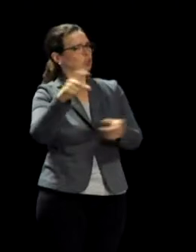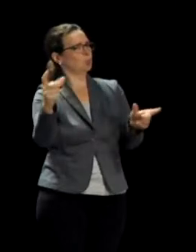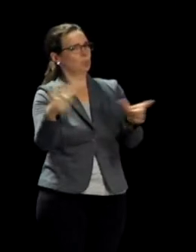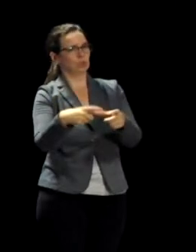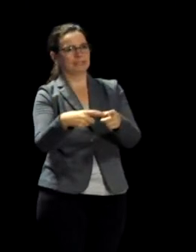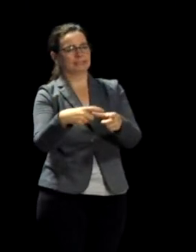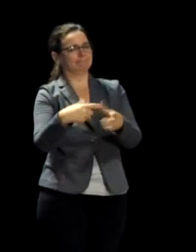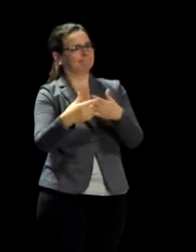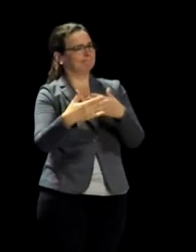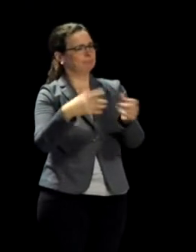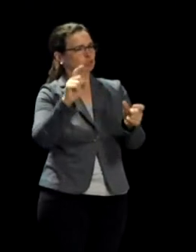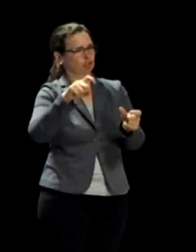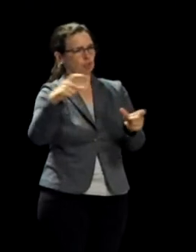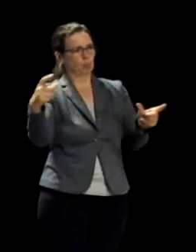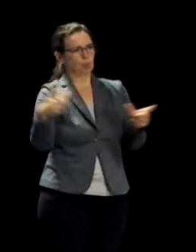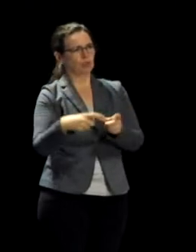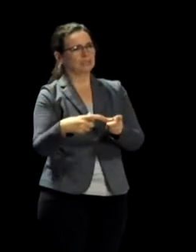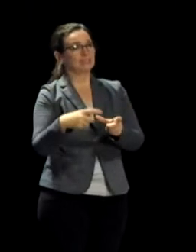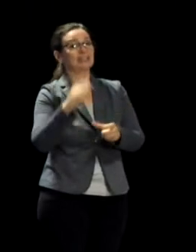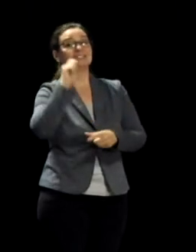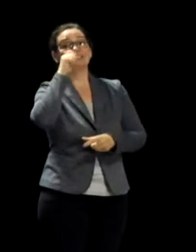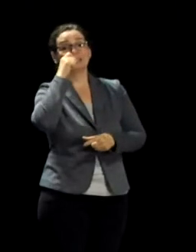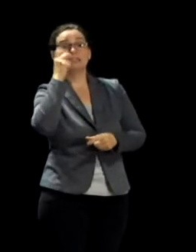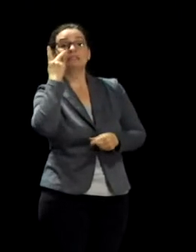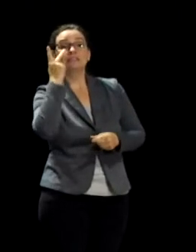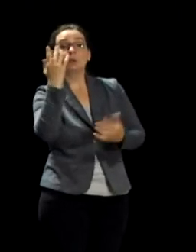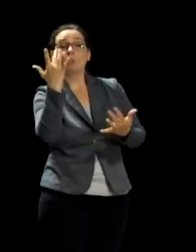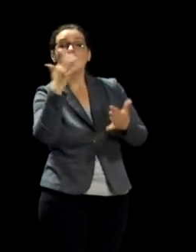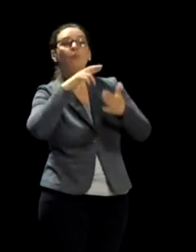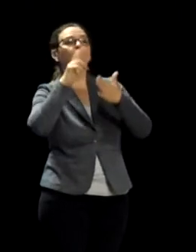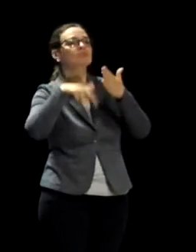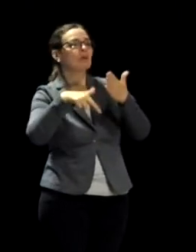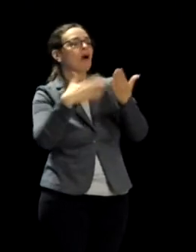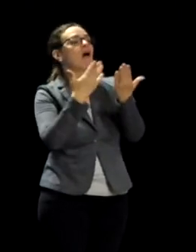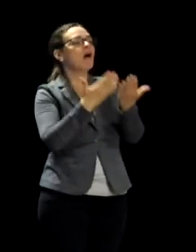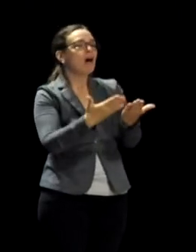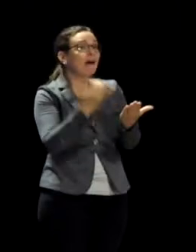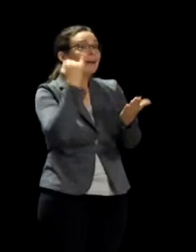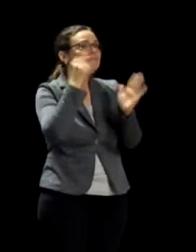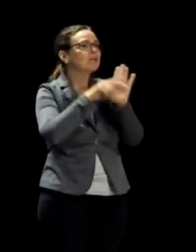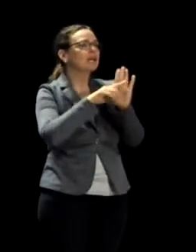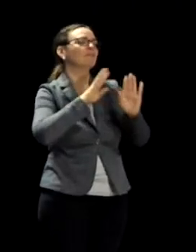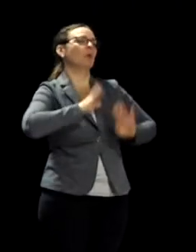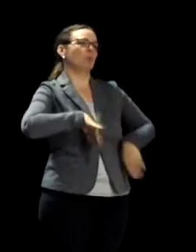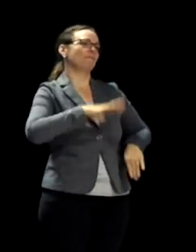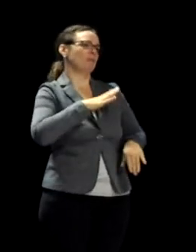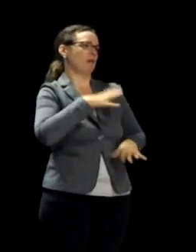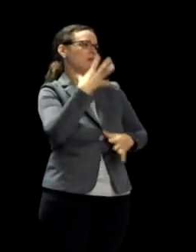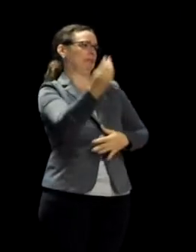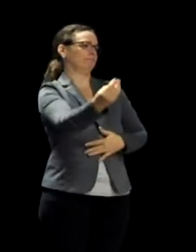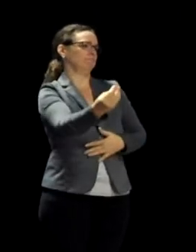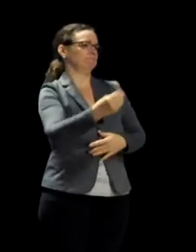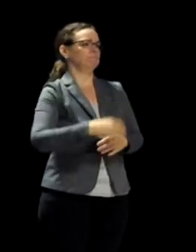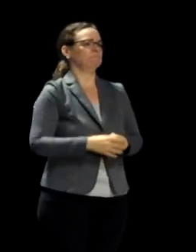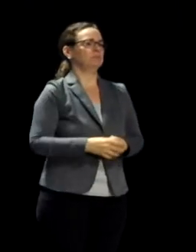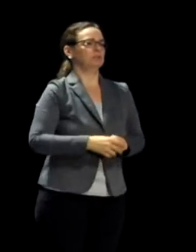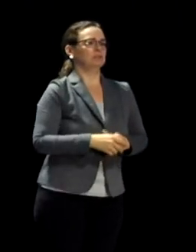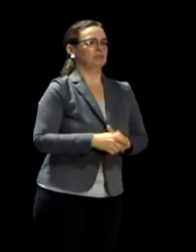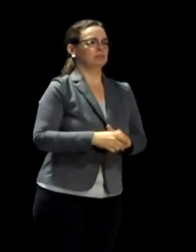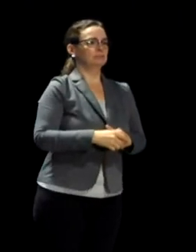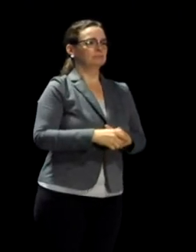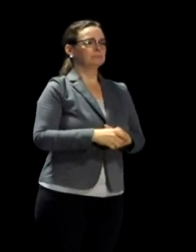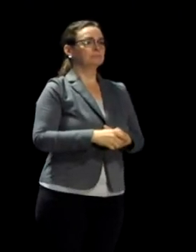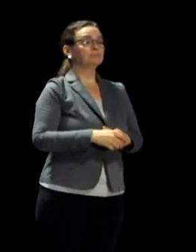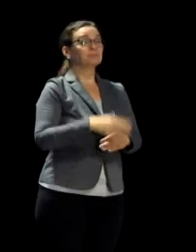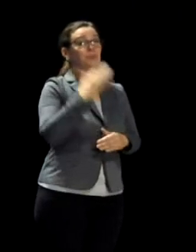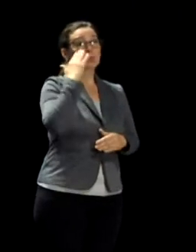tested positive now, it is what it is. But the timing of this, remember, you have an incubation period where it could be up to 14